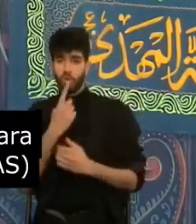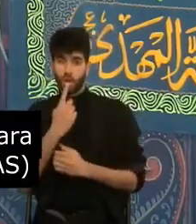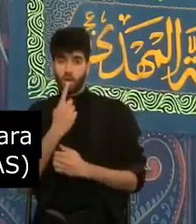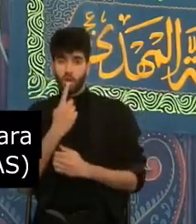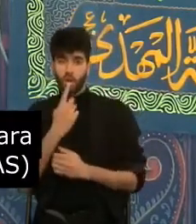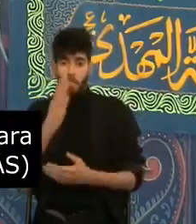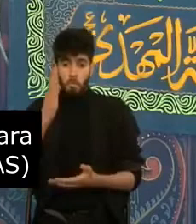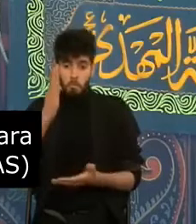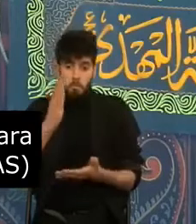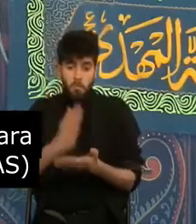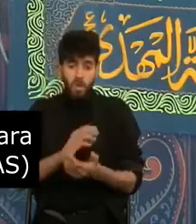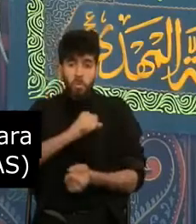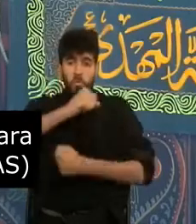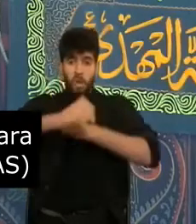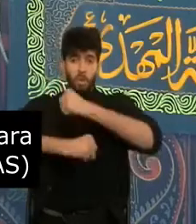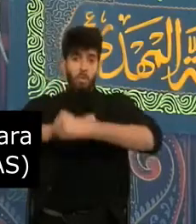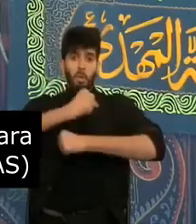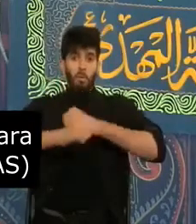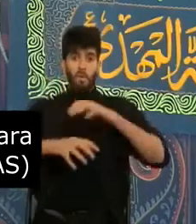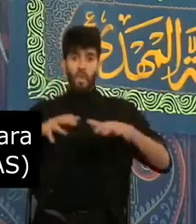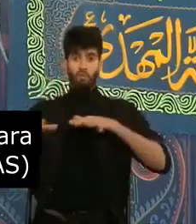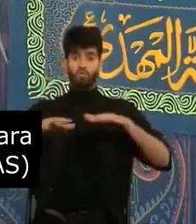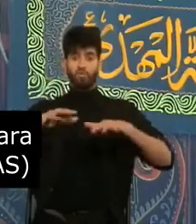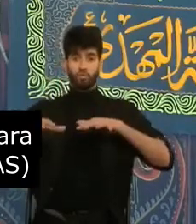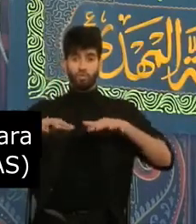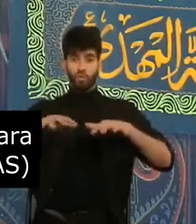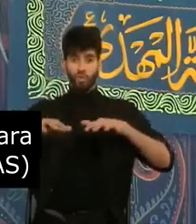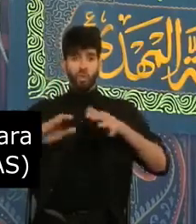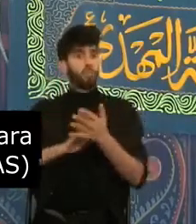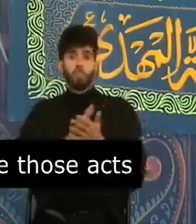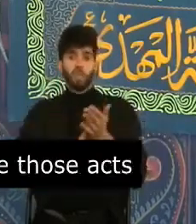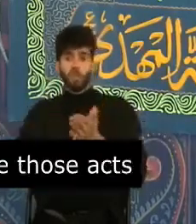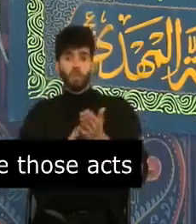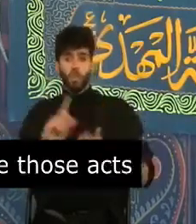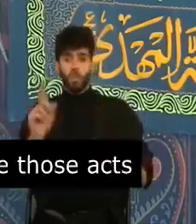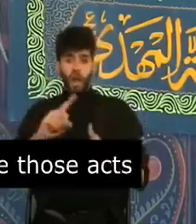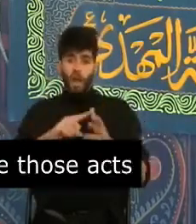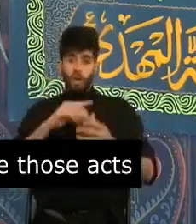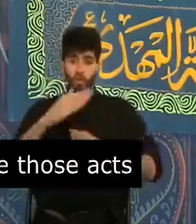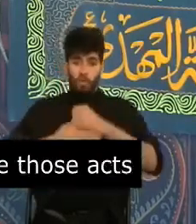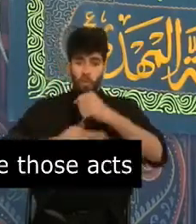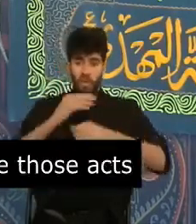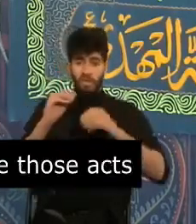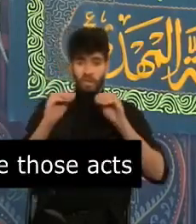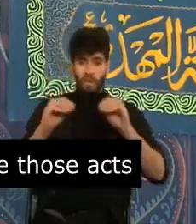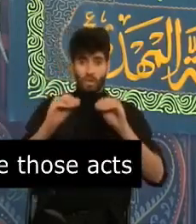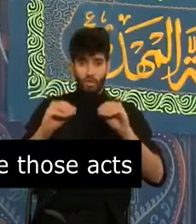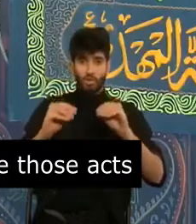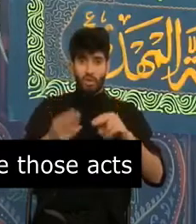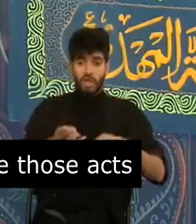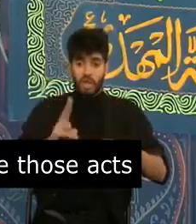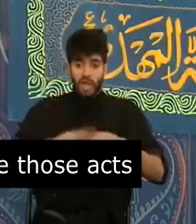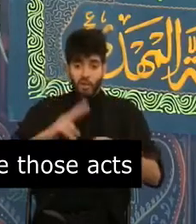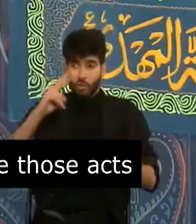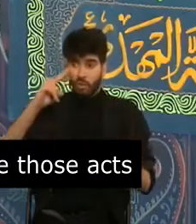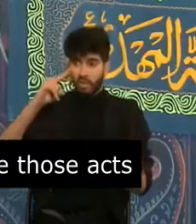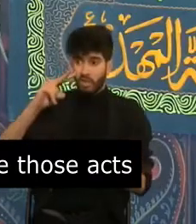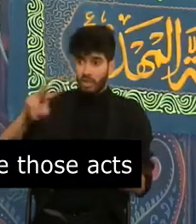the definition of Tabarra in action by Ahlulbayt alayhim salam is that if you